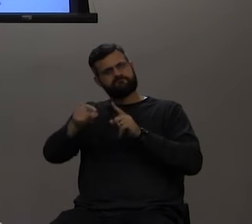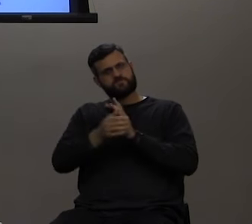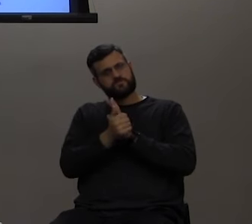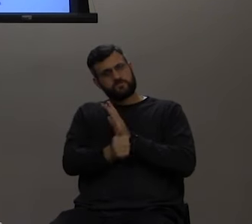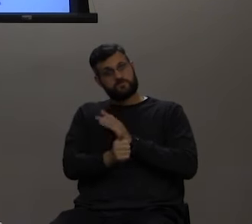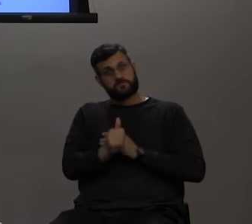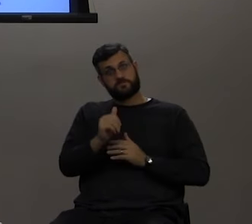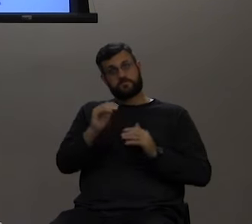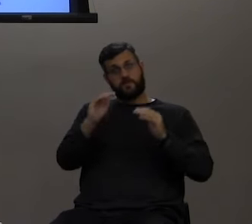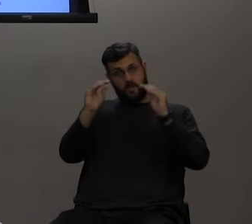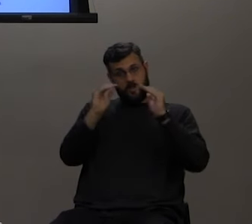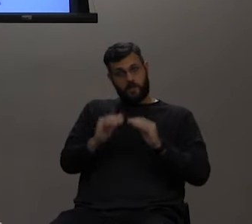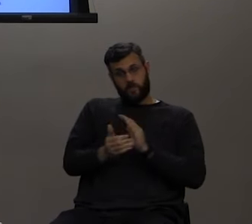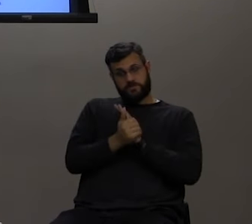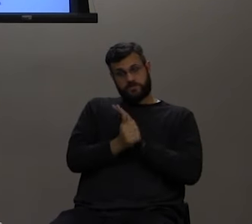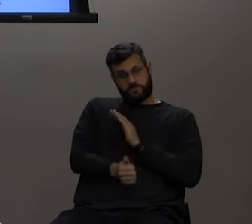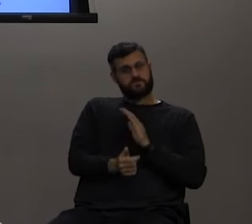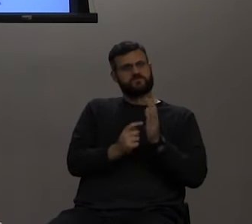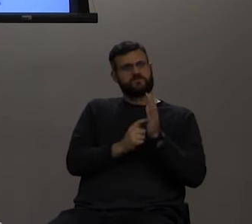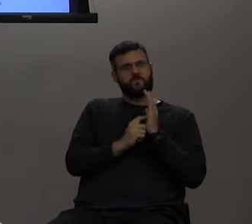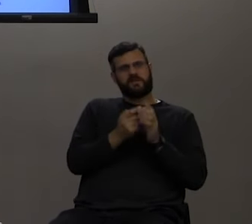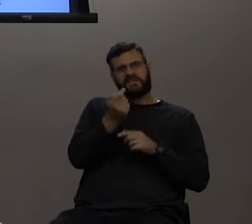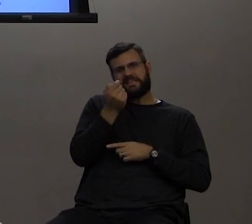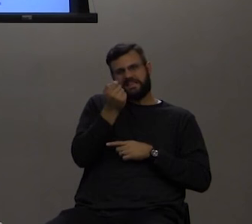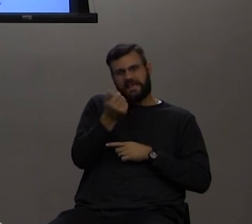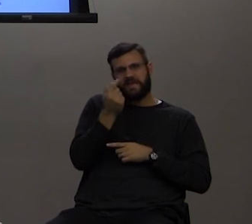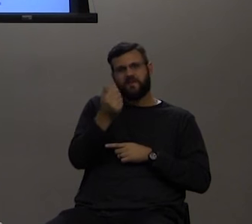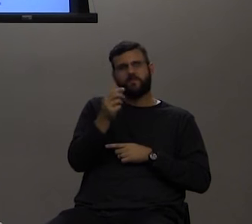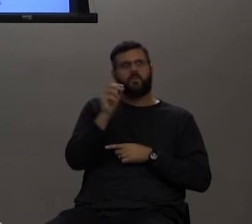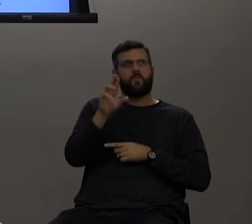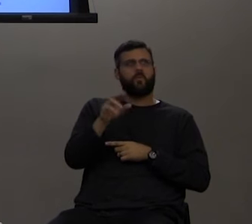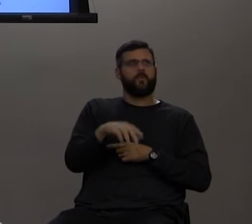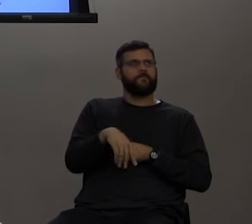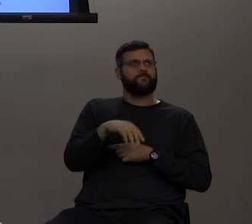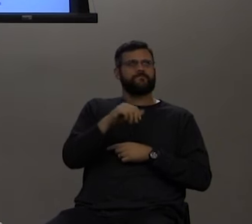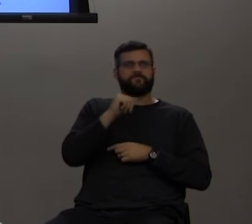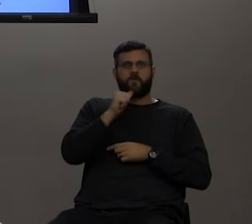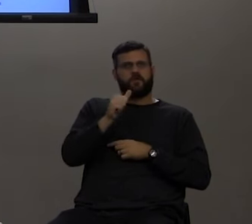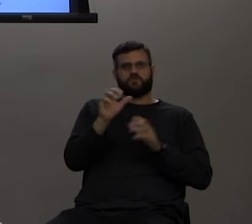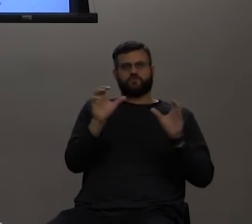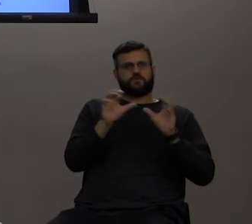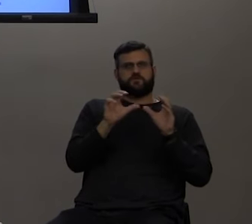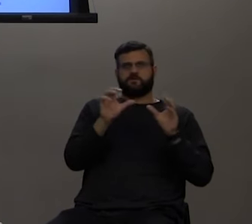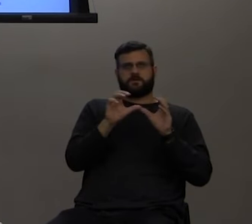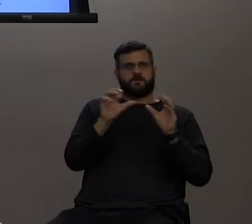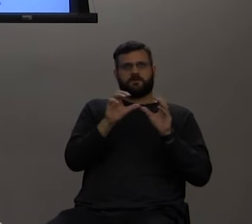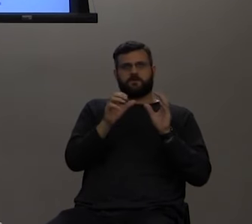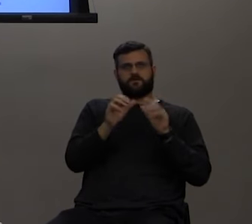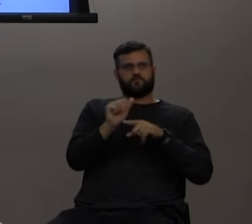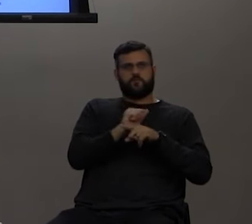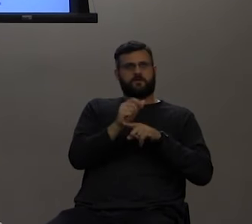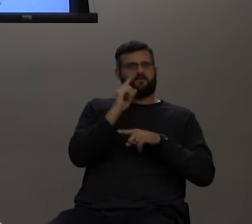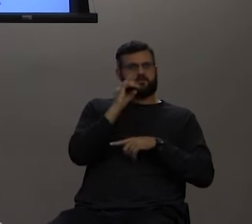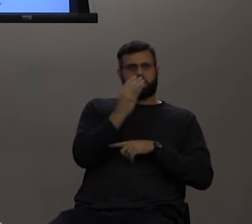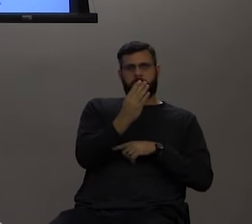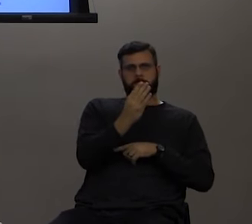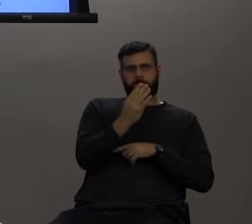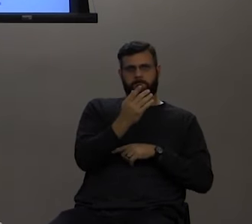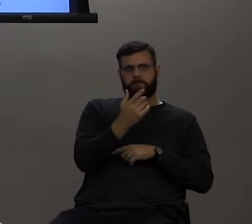lower skilled tend to require very little or a non-certificate based level of training to do the job, where